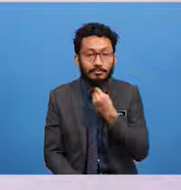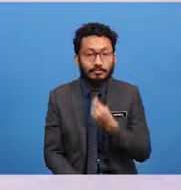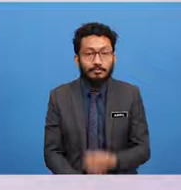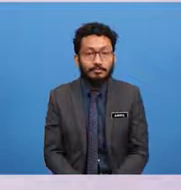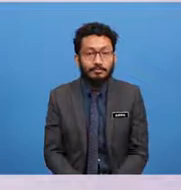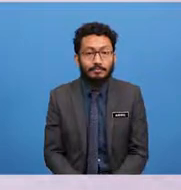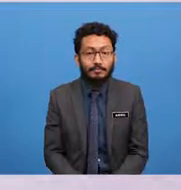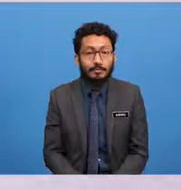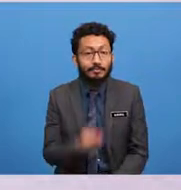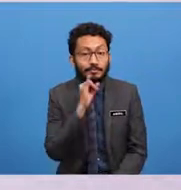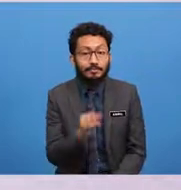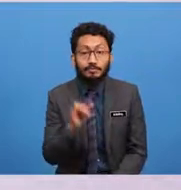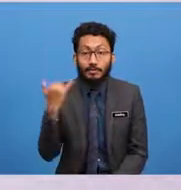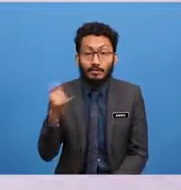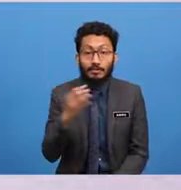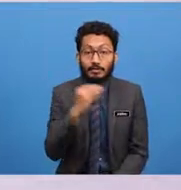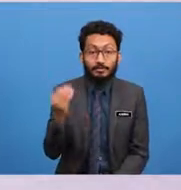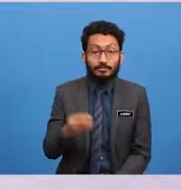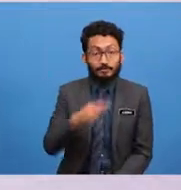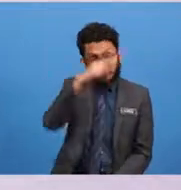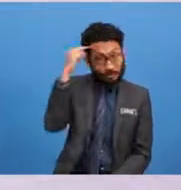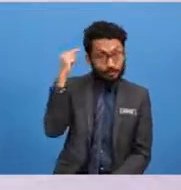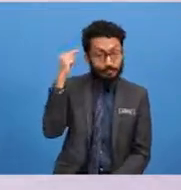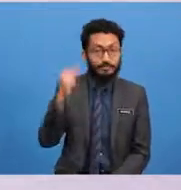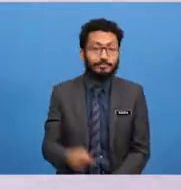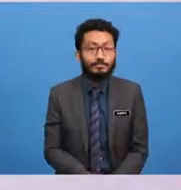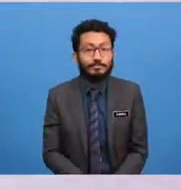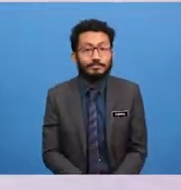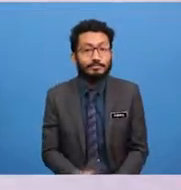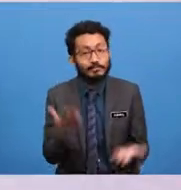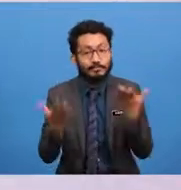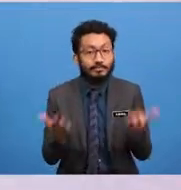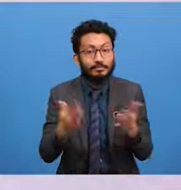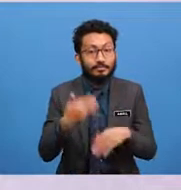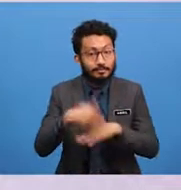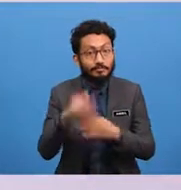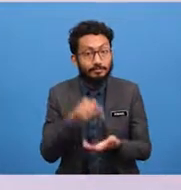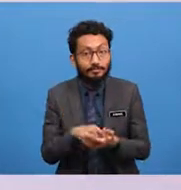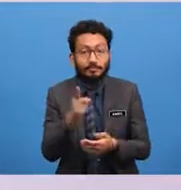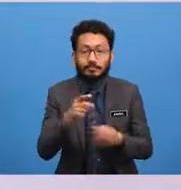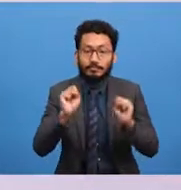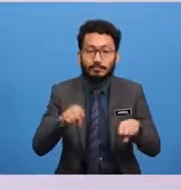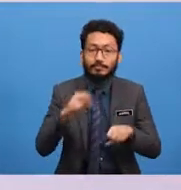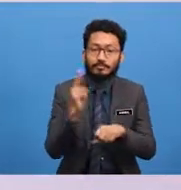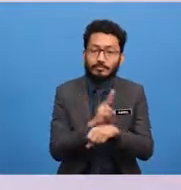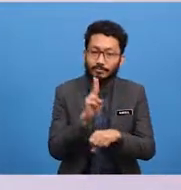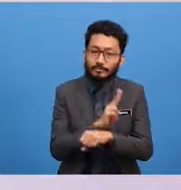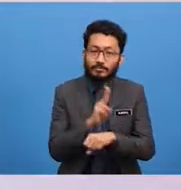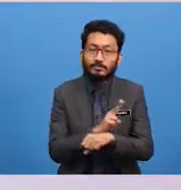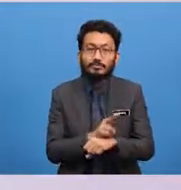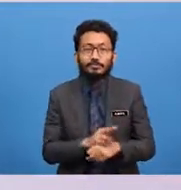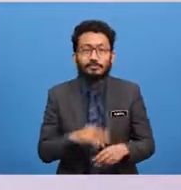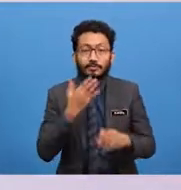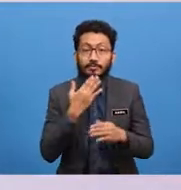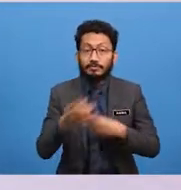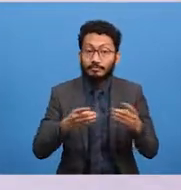It's yellow, white, and black. Perhaps after this, you can use colors to